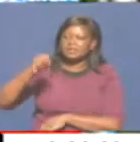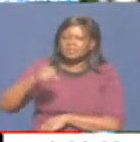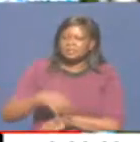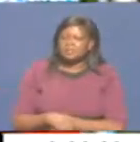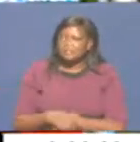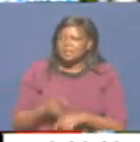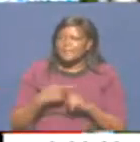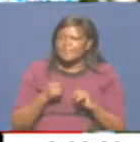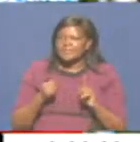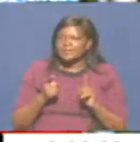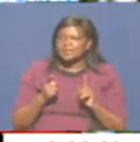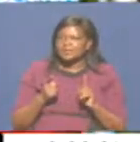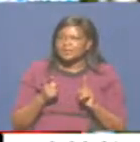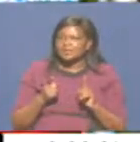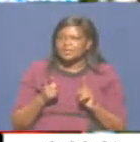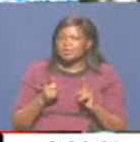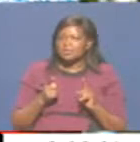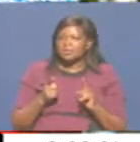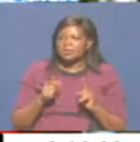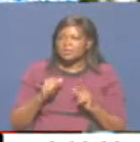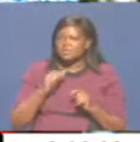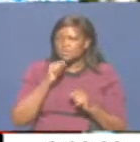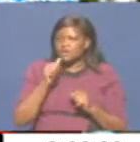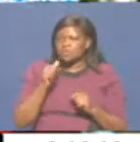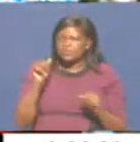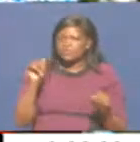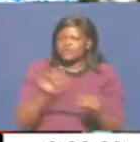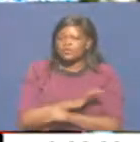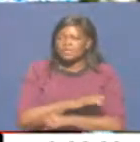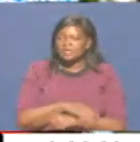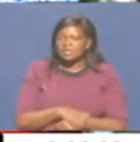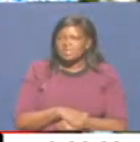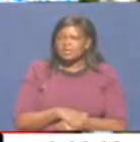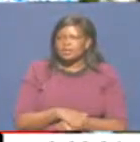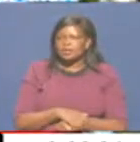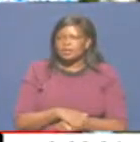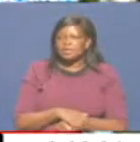but not completely.